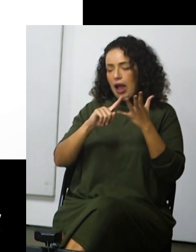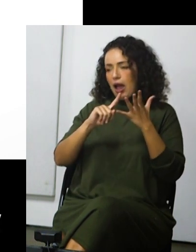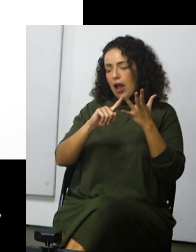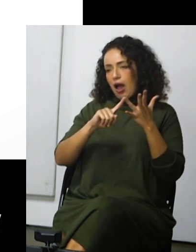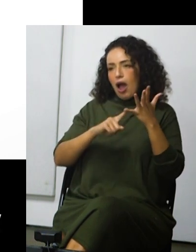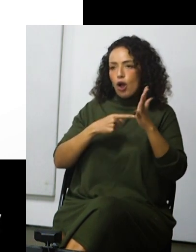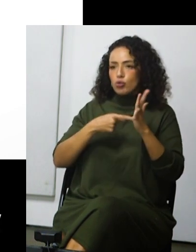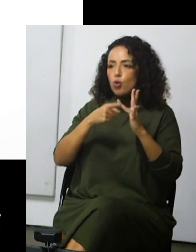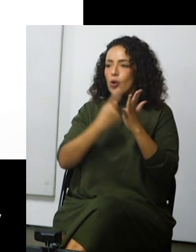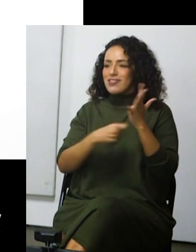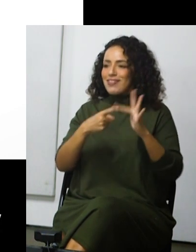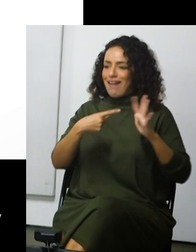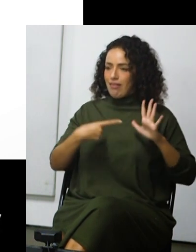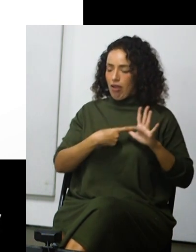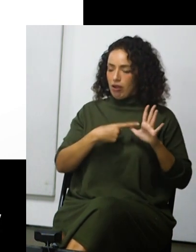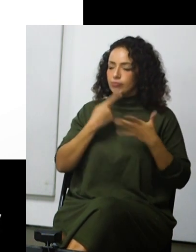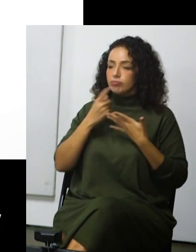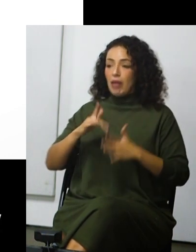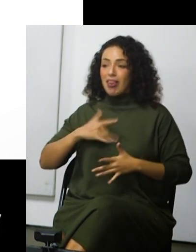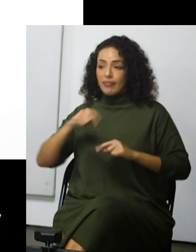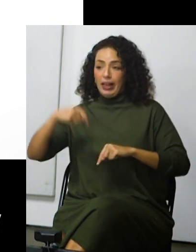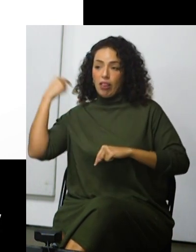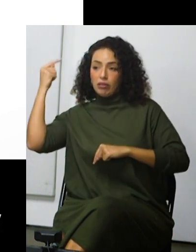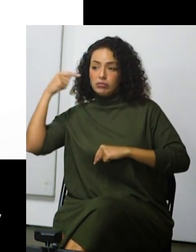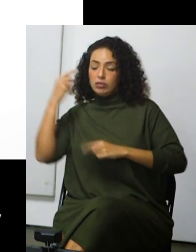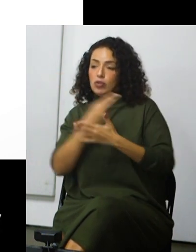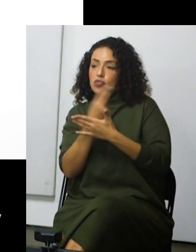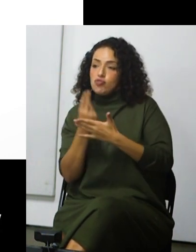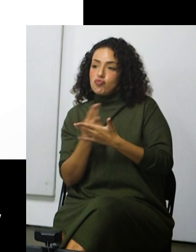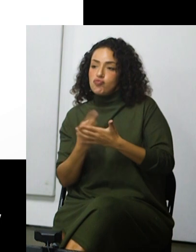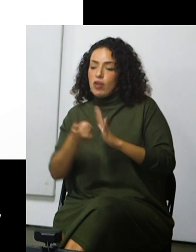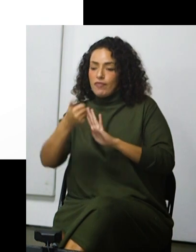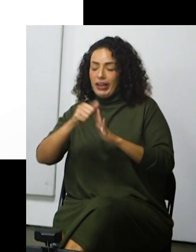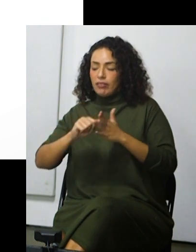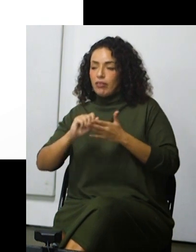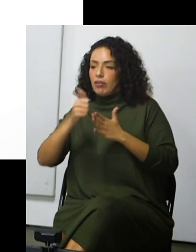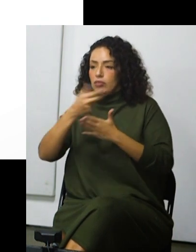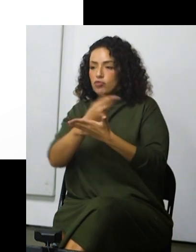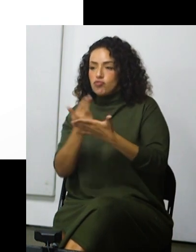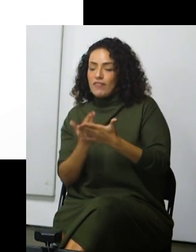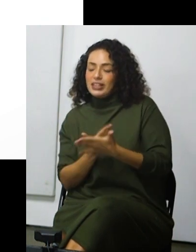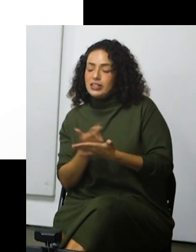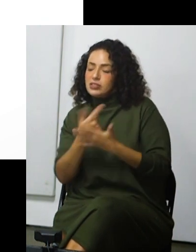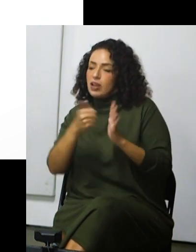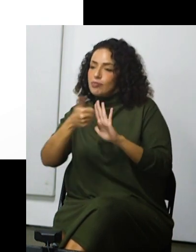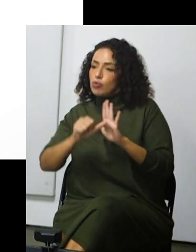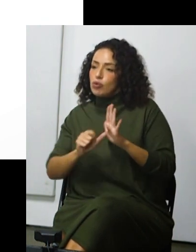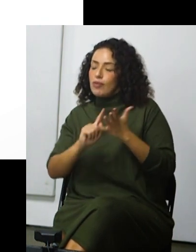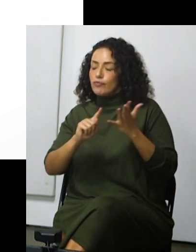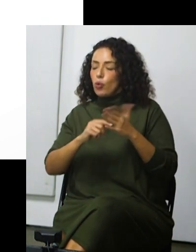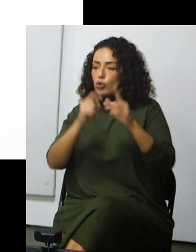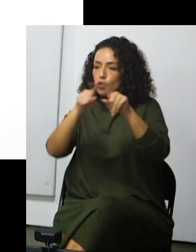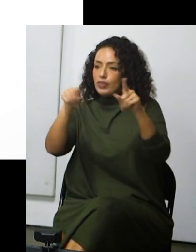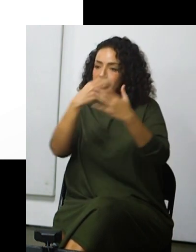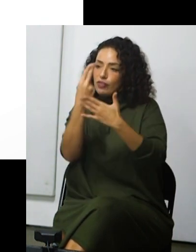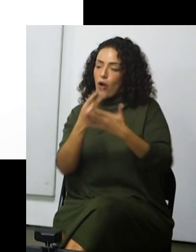years, where I now teach on the graphic design program at Camberwell University of the Arts, London. I also run a